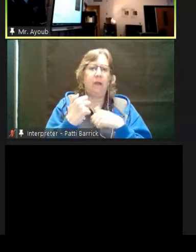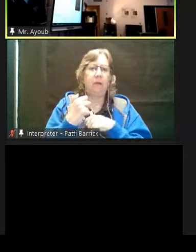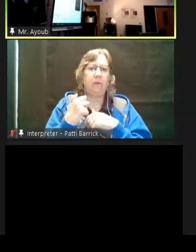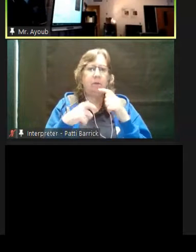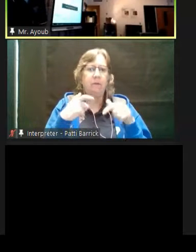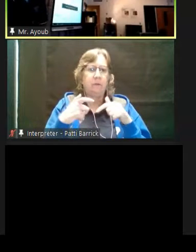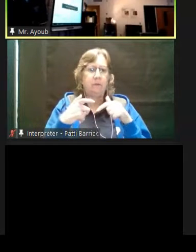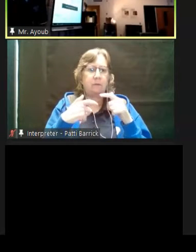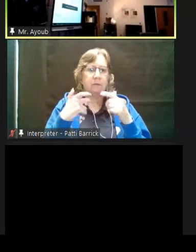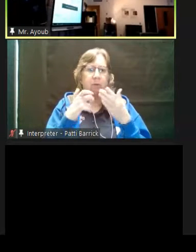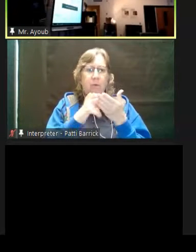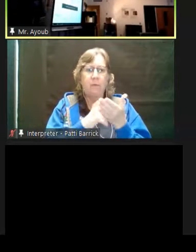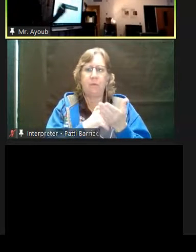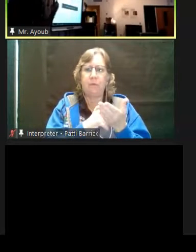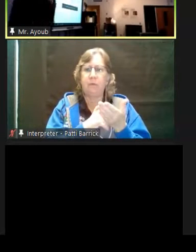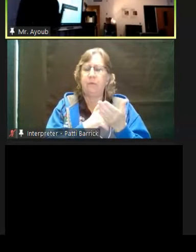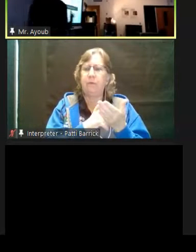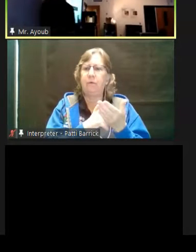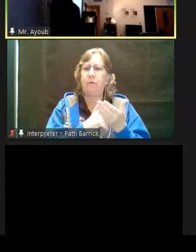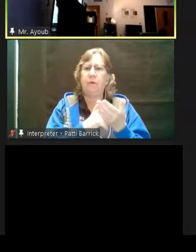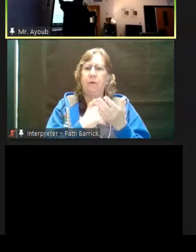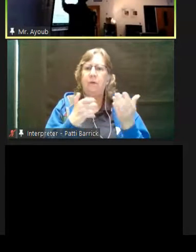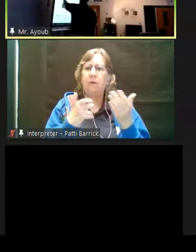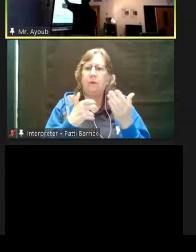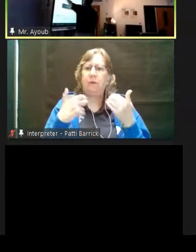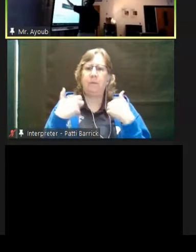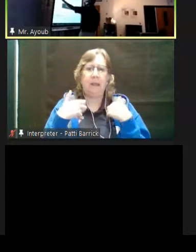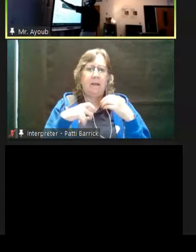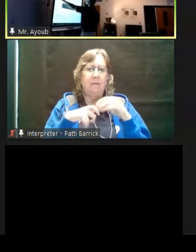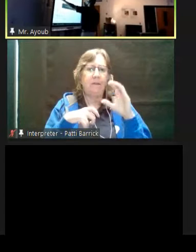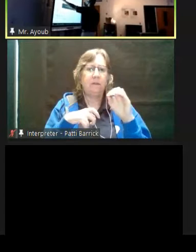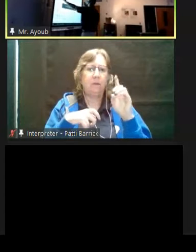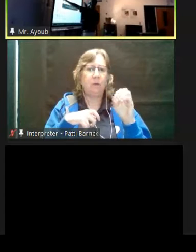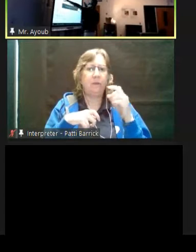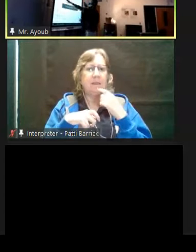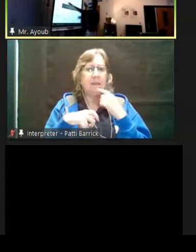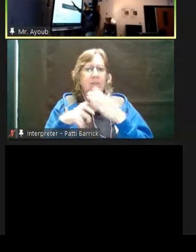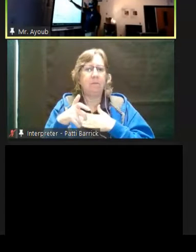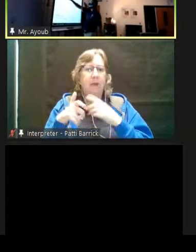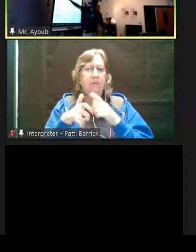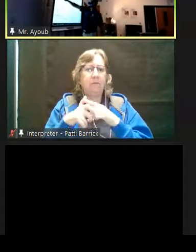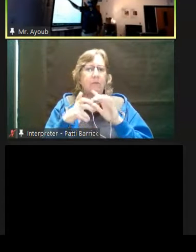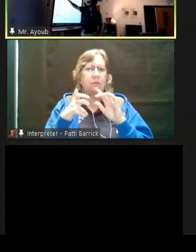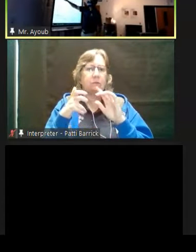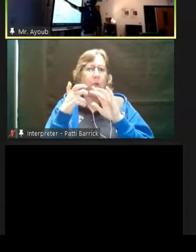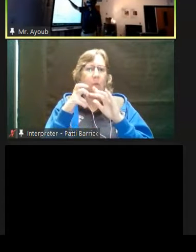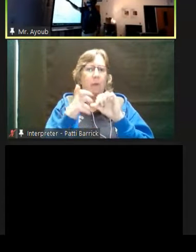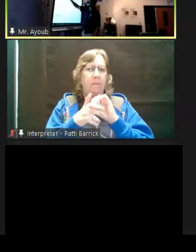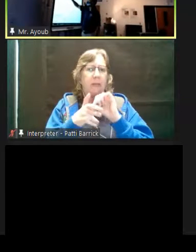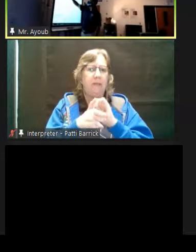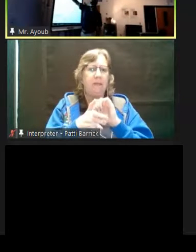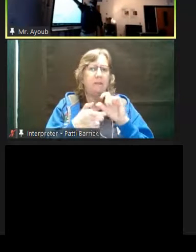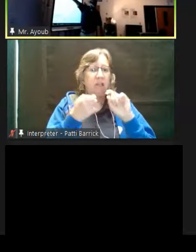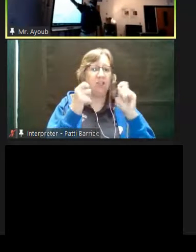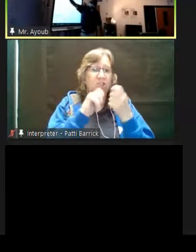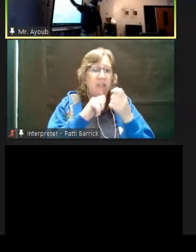again. So what we have in the code, it says my first web page. So why don't you guys go ahead and change that again